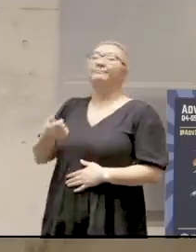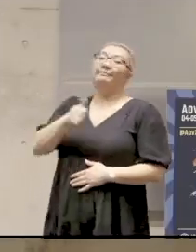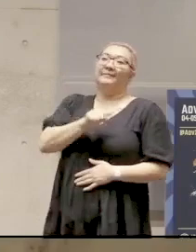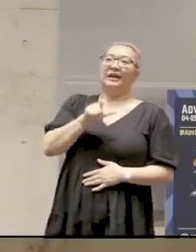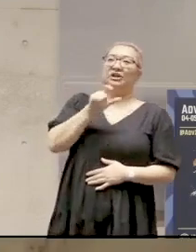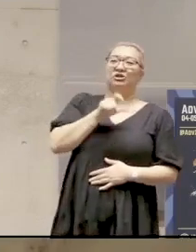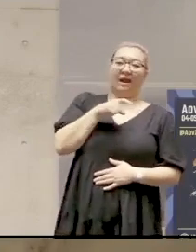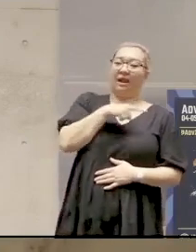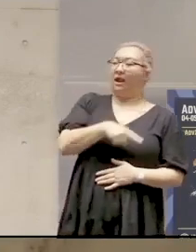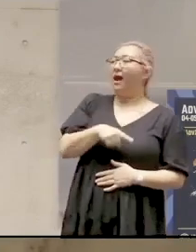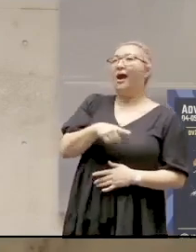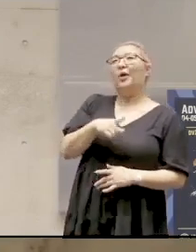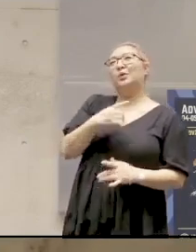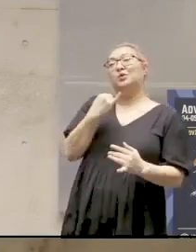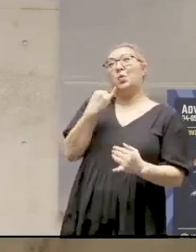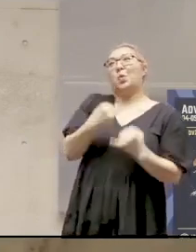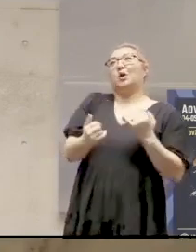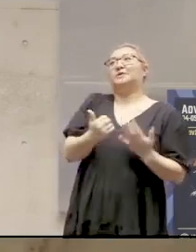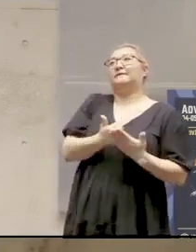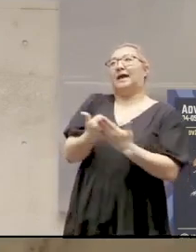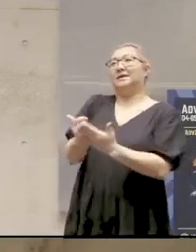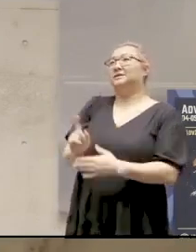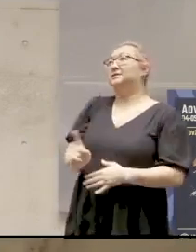what would your worst bit of advice be?